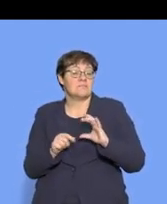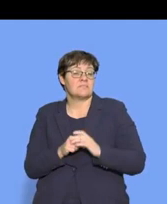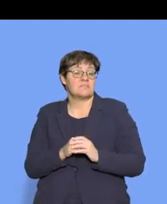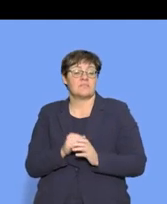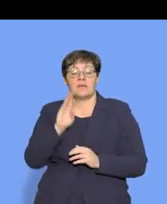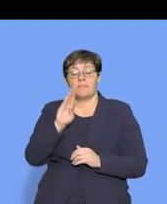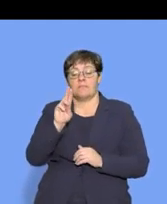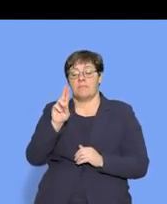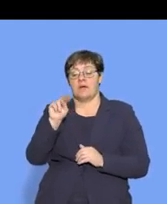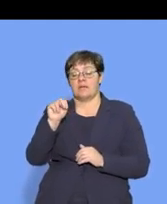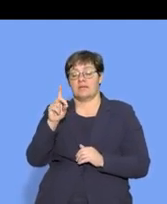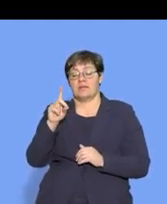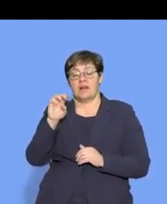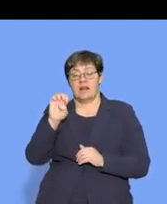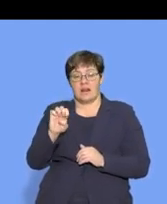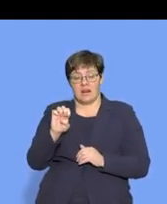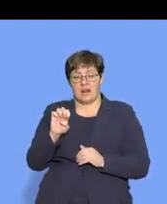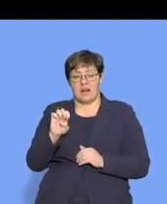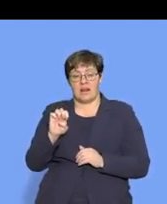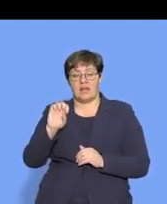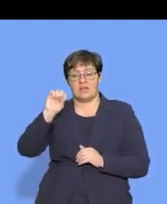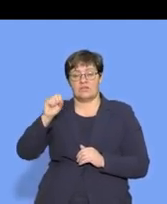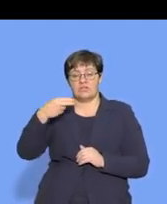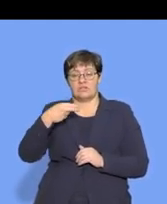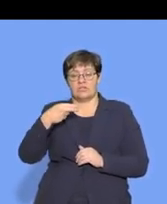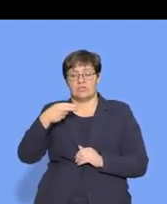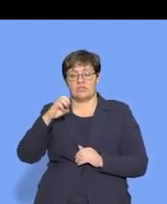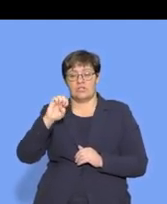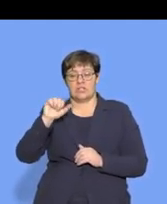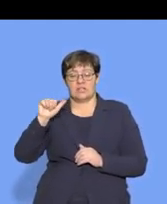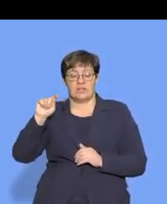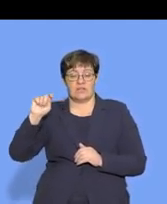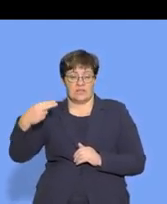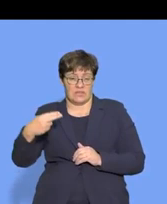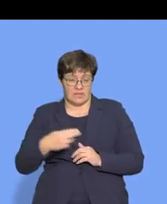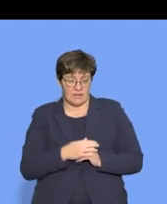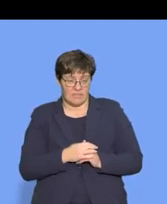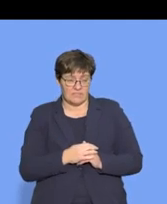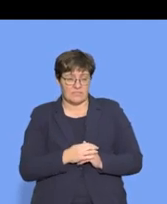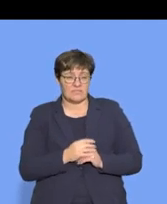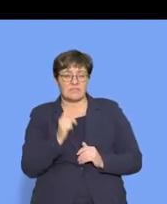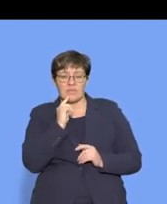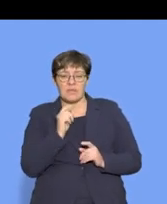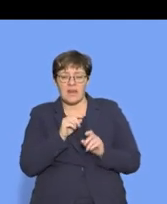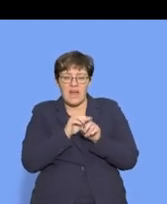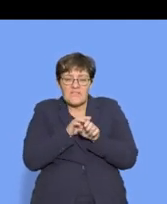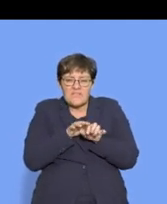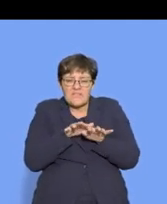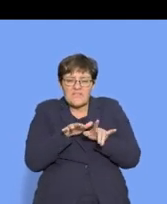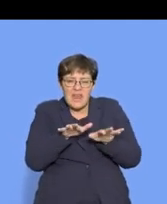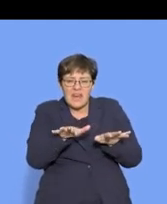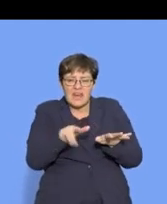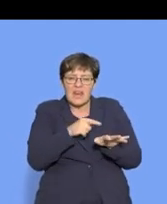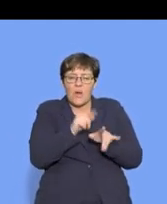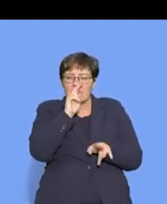bundle sheath. And these are the tiny veins that we saw when we looked at the leaf